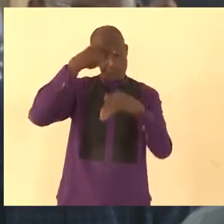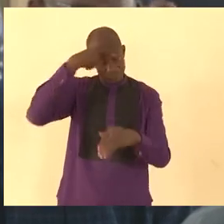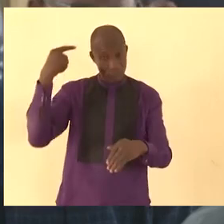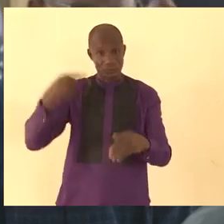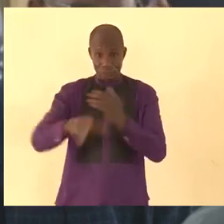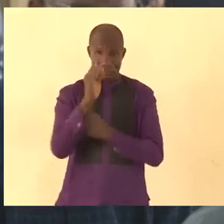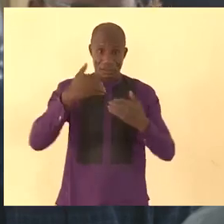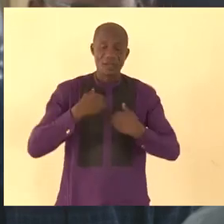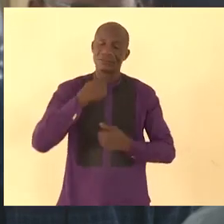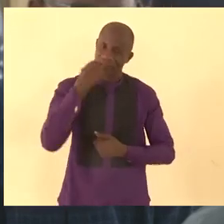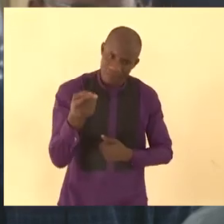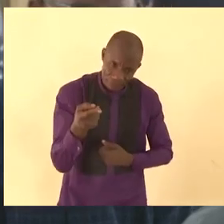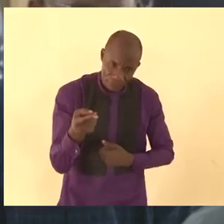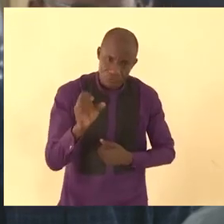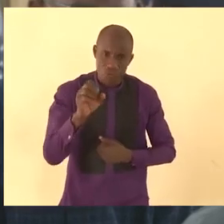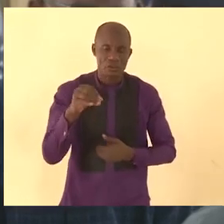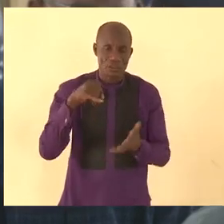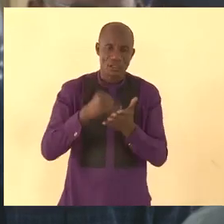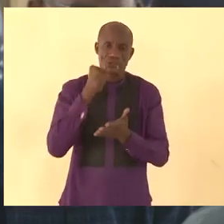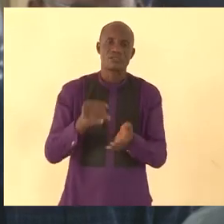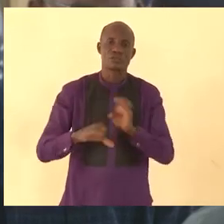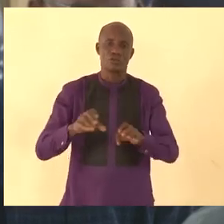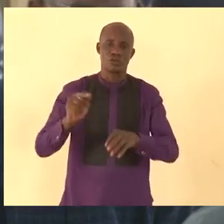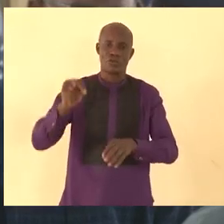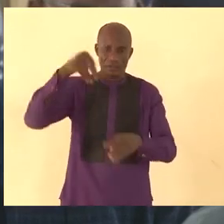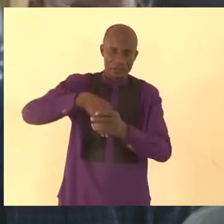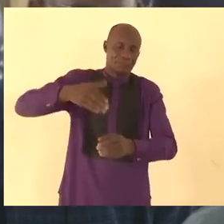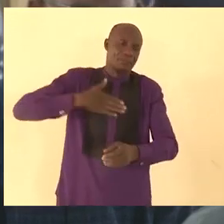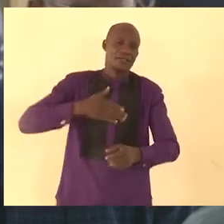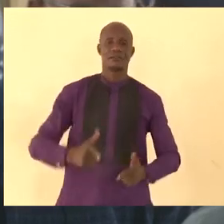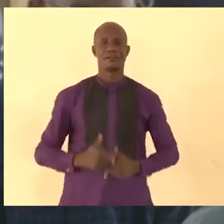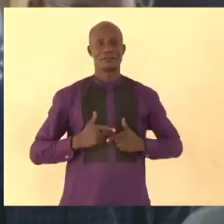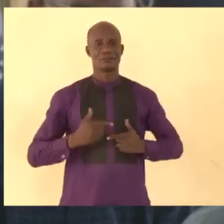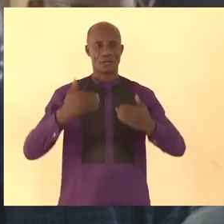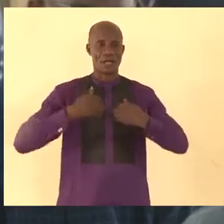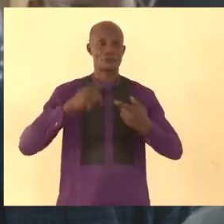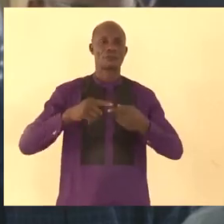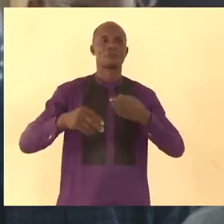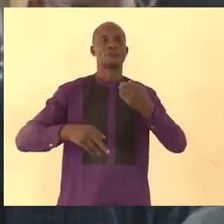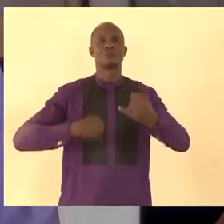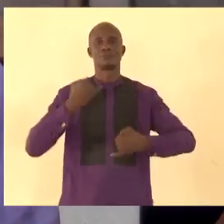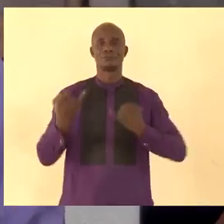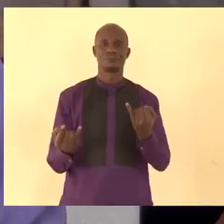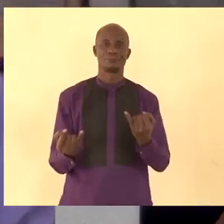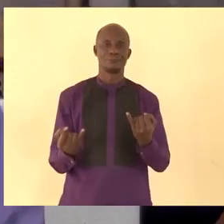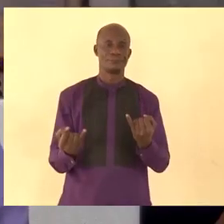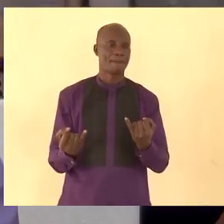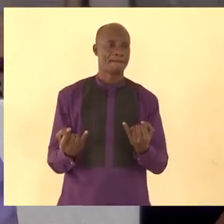God has said so, it is done in my life. So I have cause for joy. Give a round of